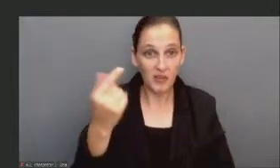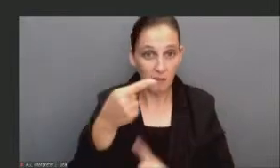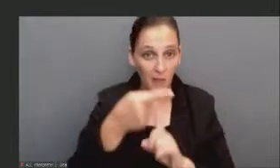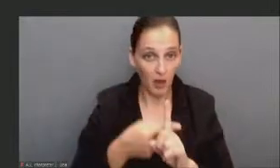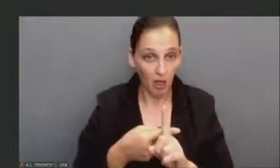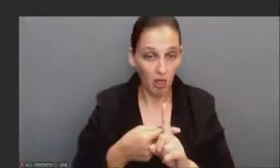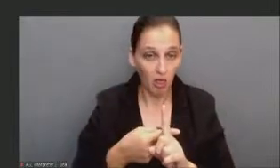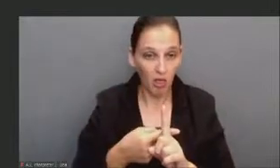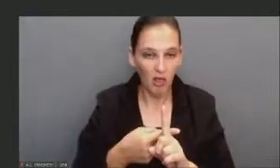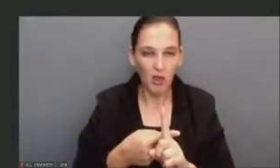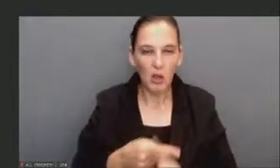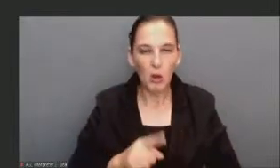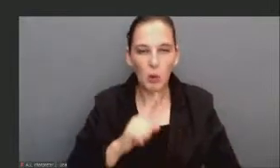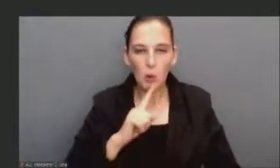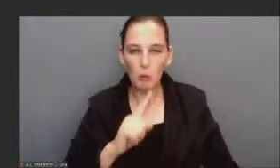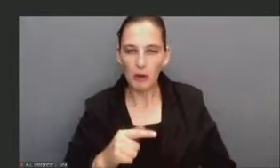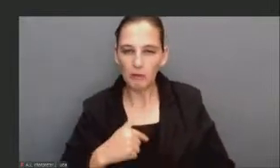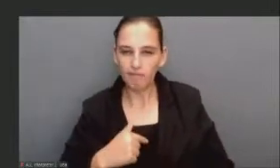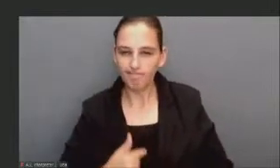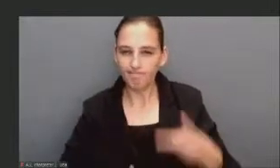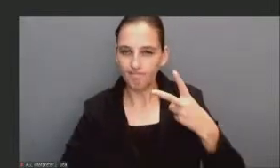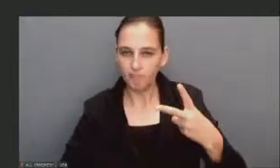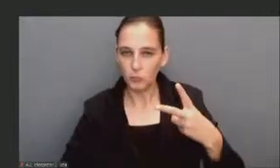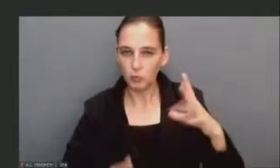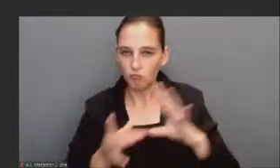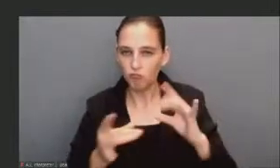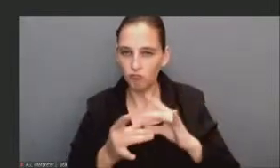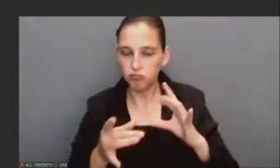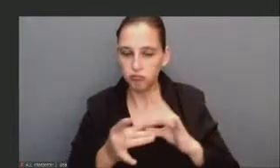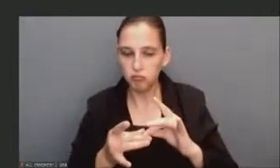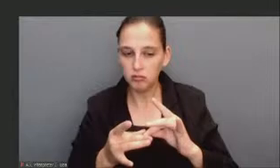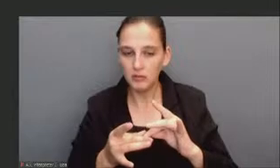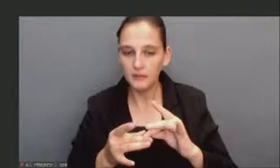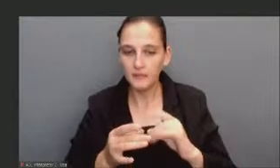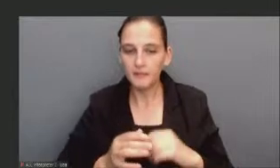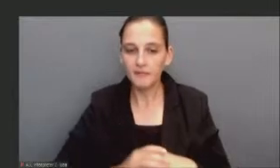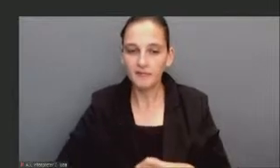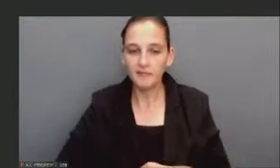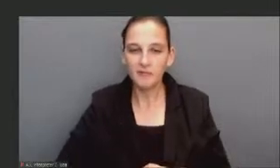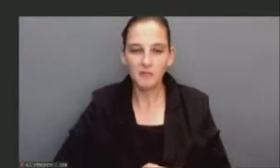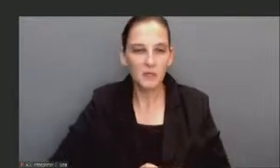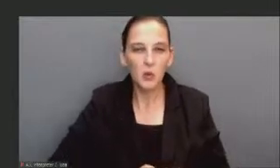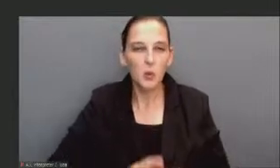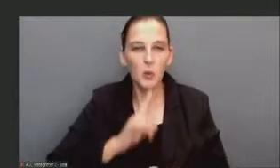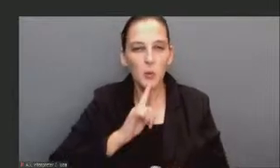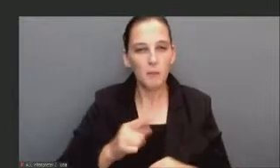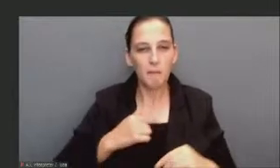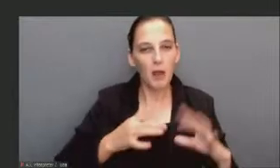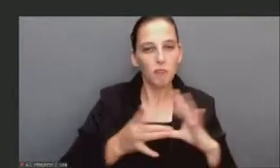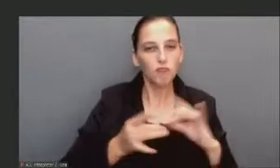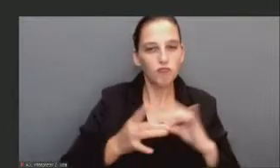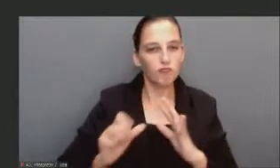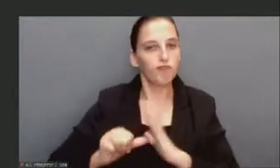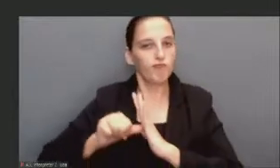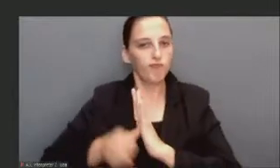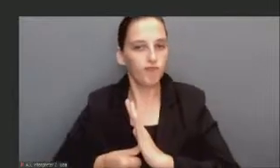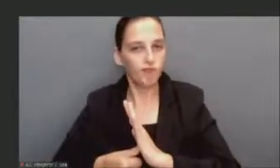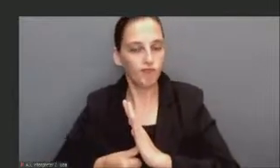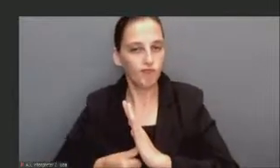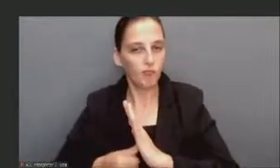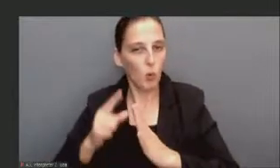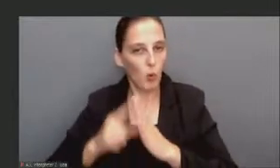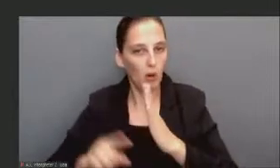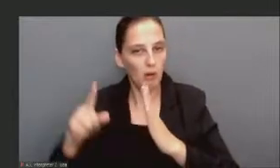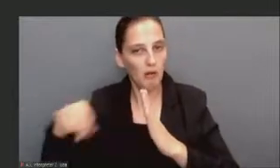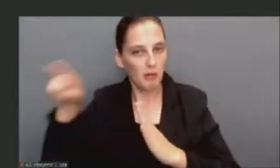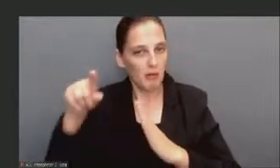I want to mention, really just to amplify things that have been said or mentioned